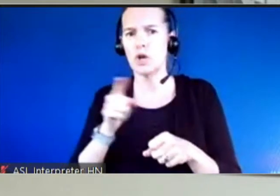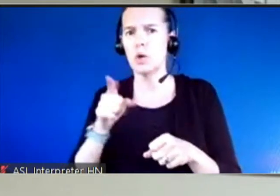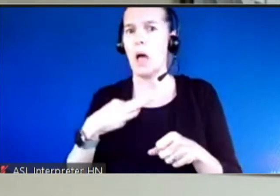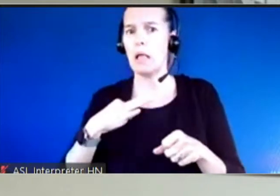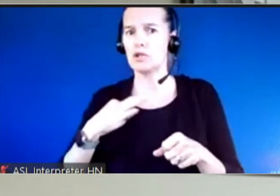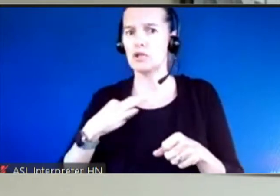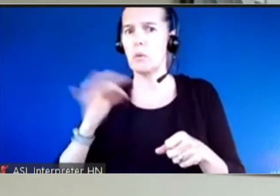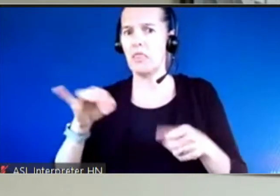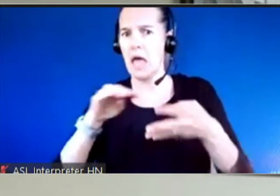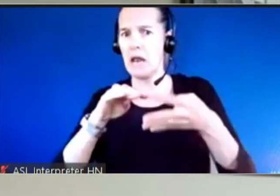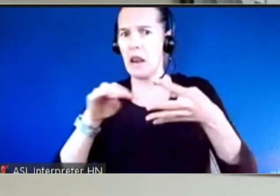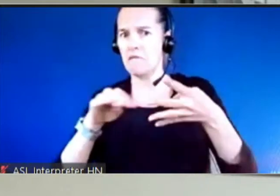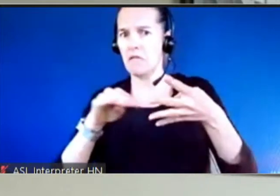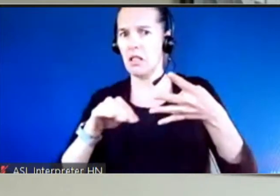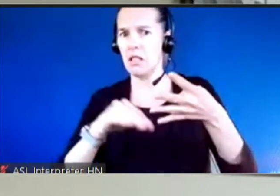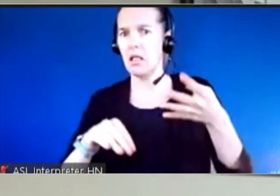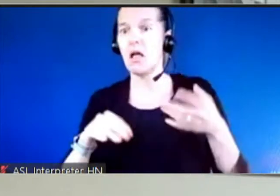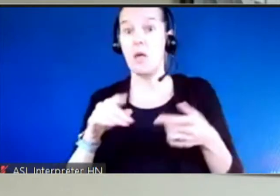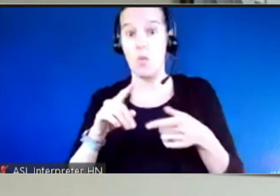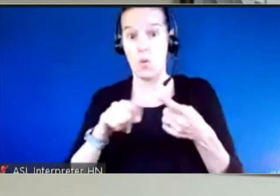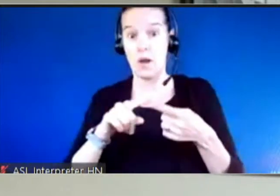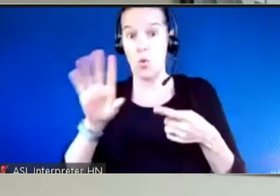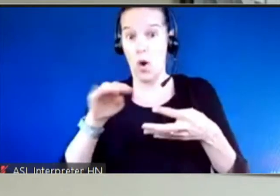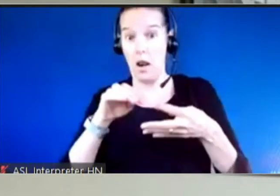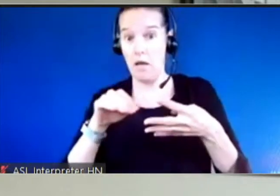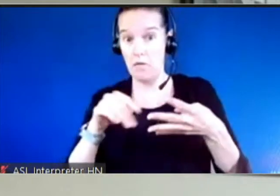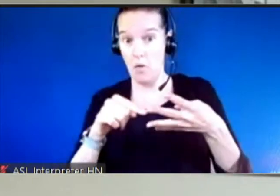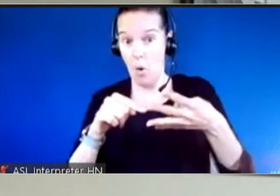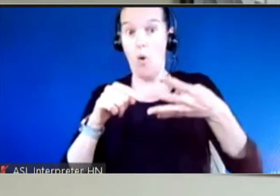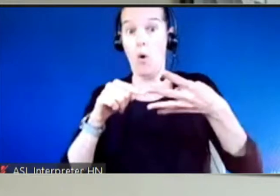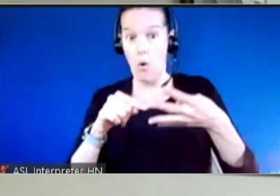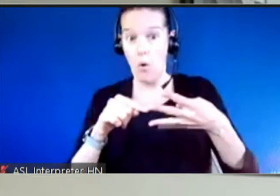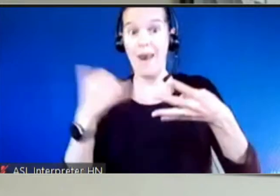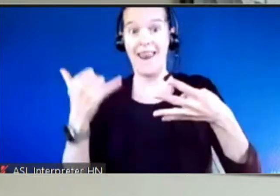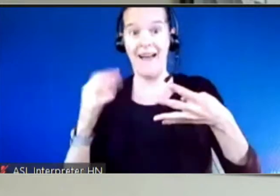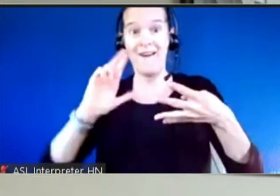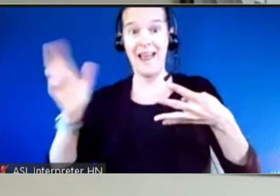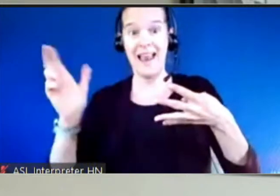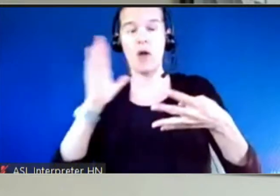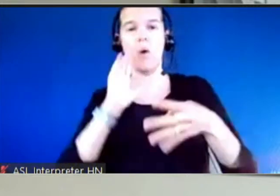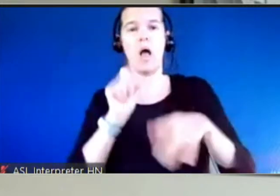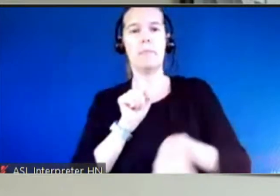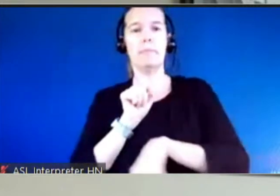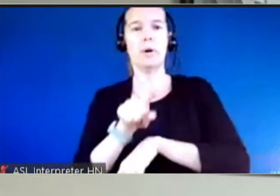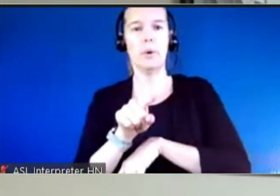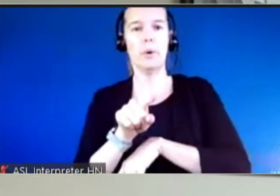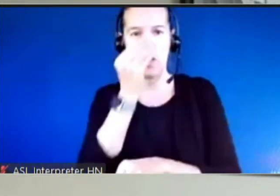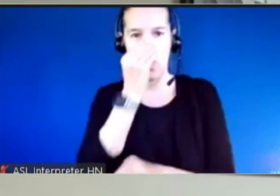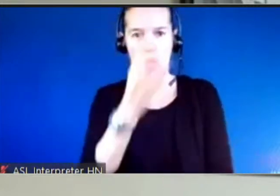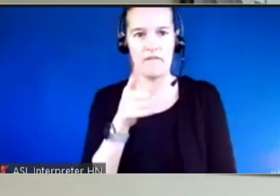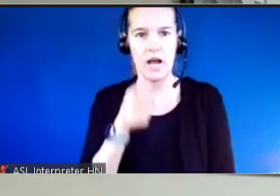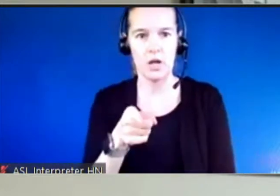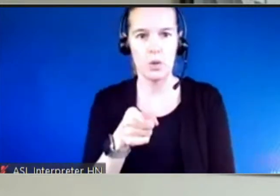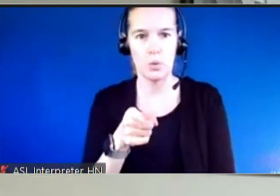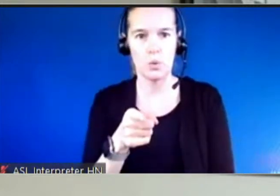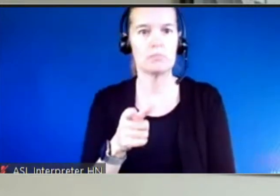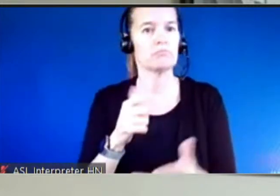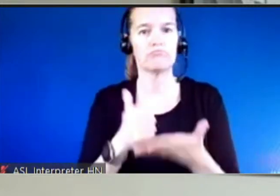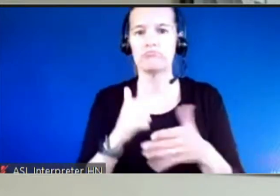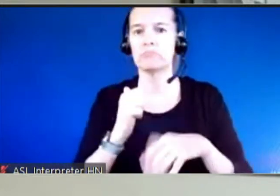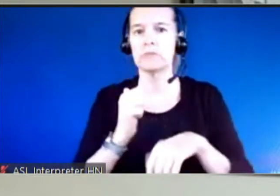when your eligibility comes up, notify you, and help set up the appointment and begin the